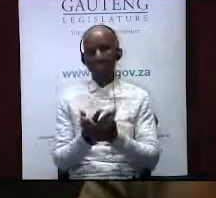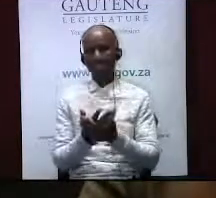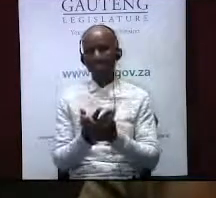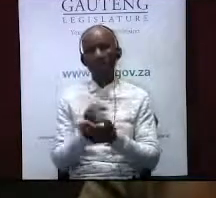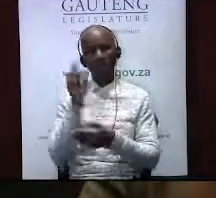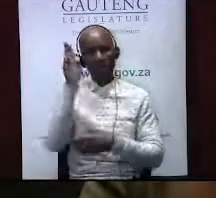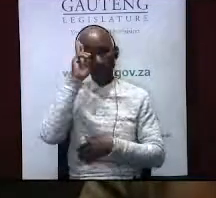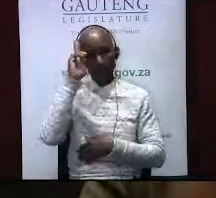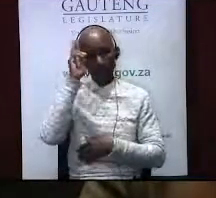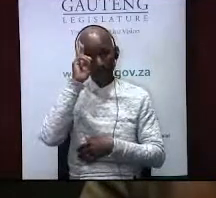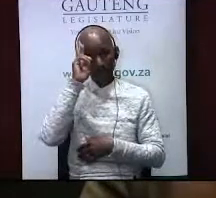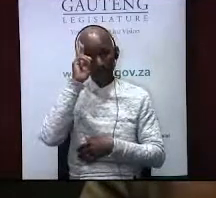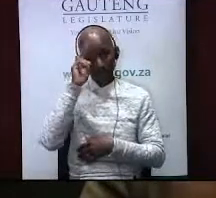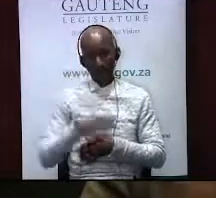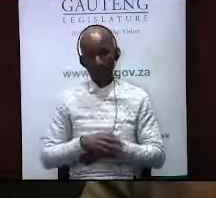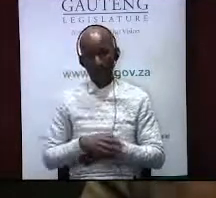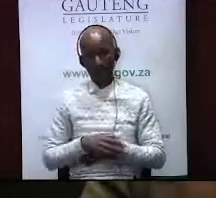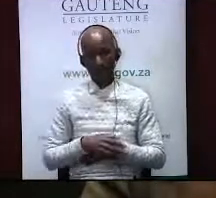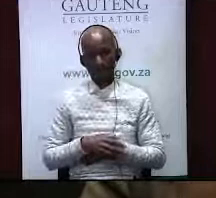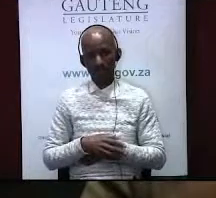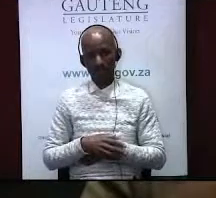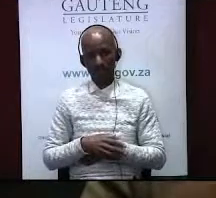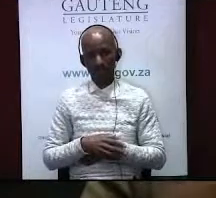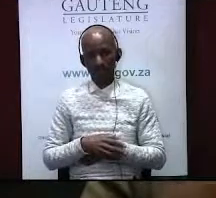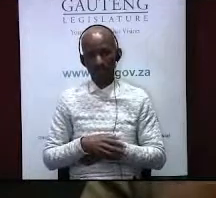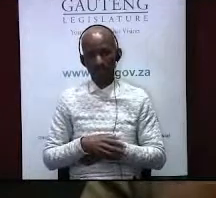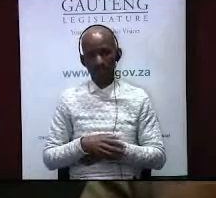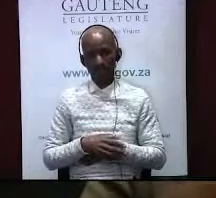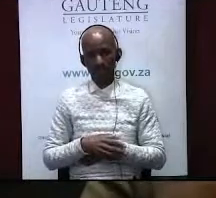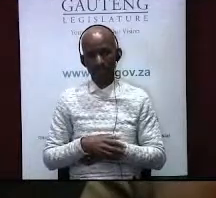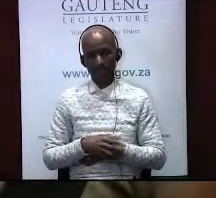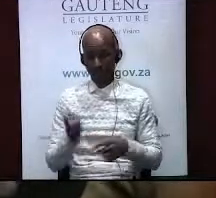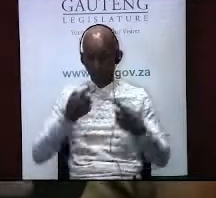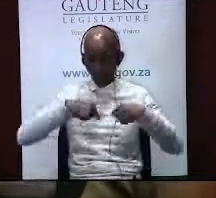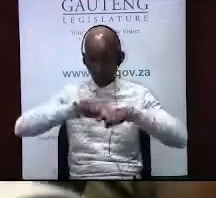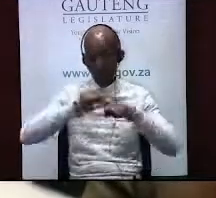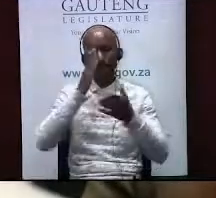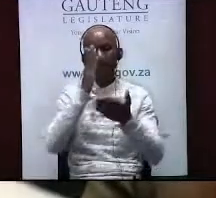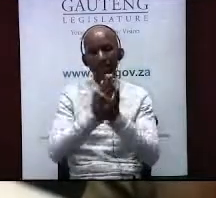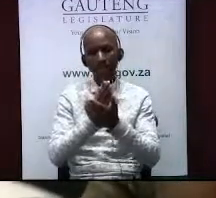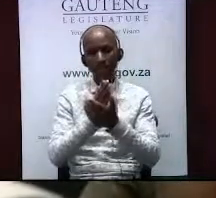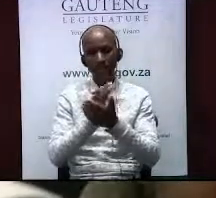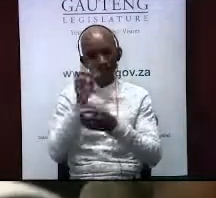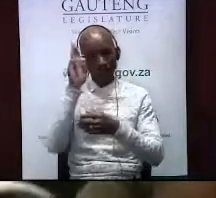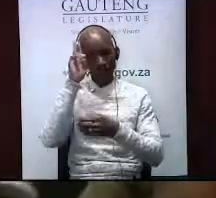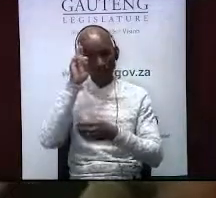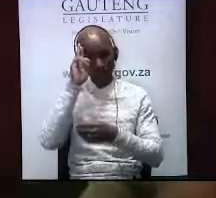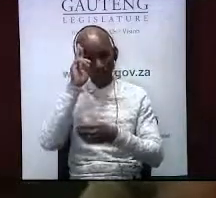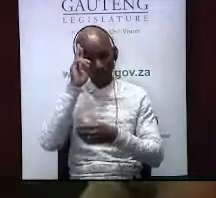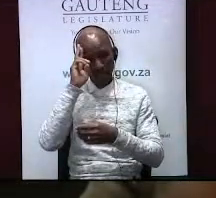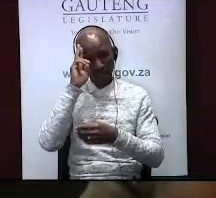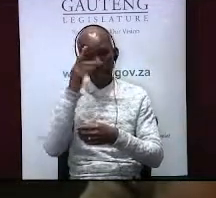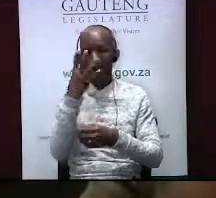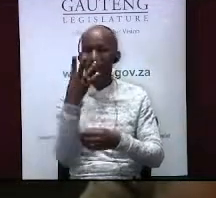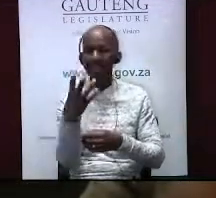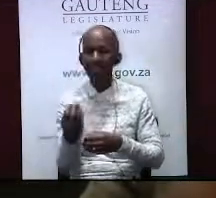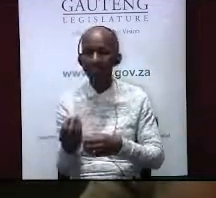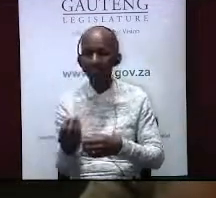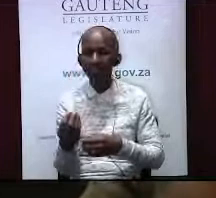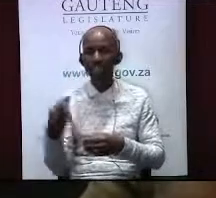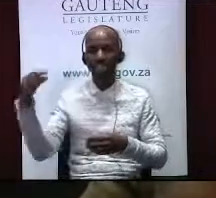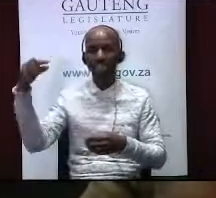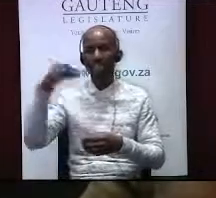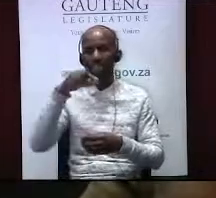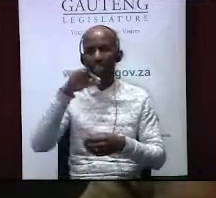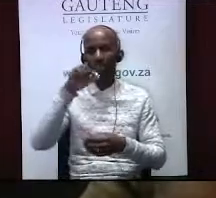into consideration, or rather, we should at least consider to have